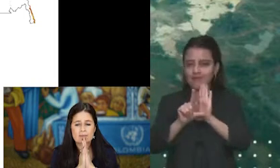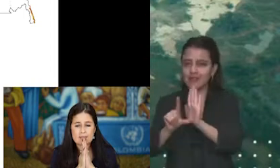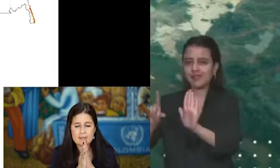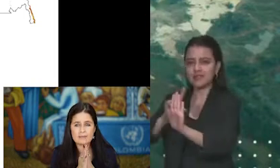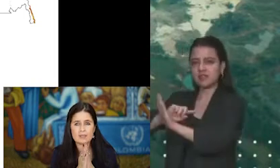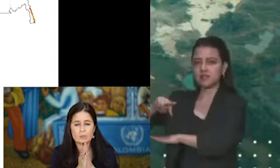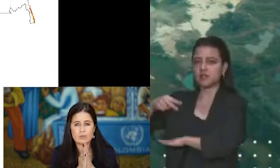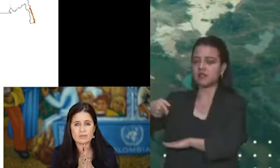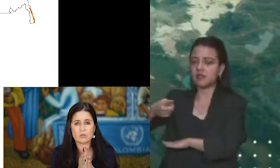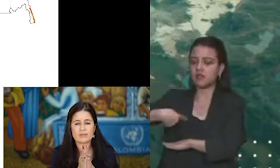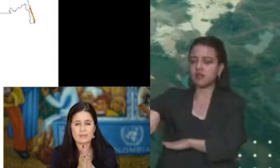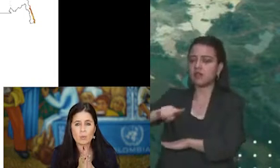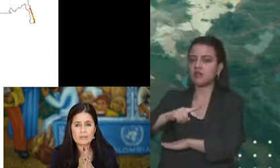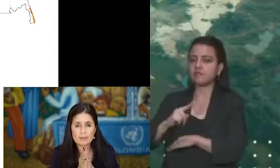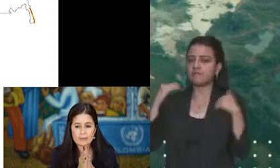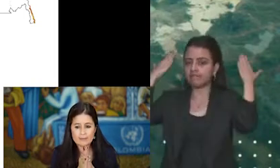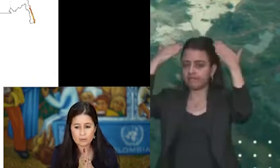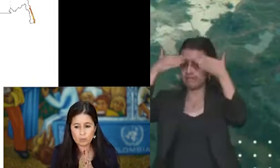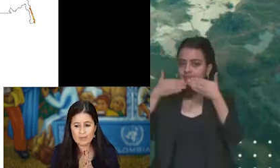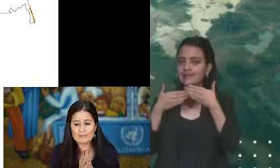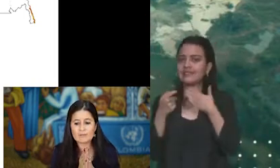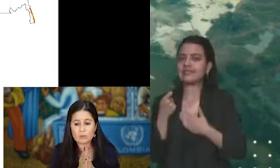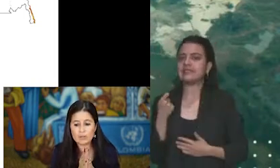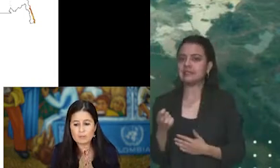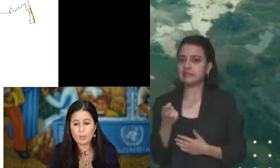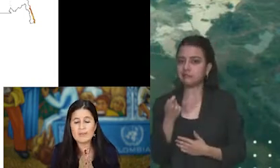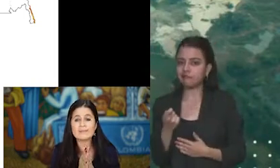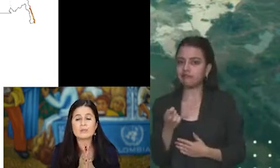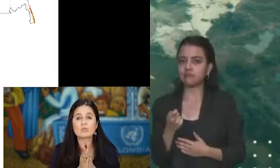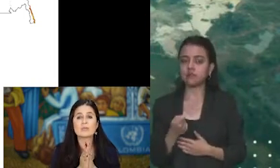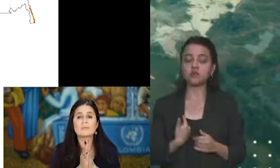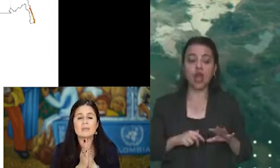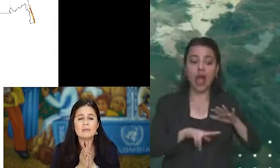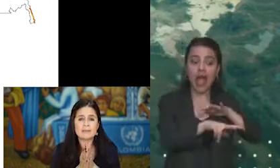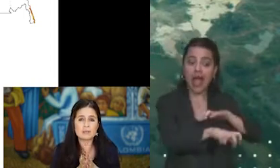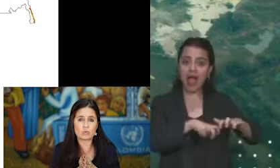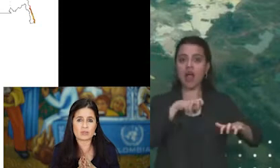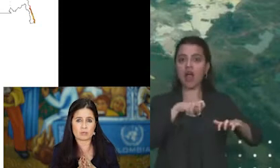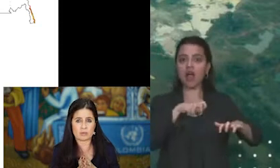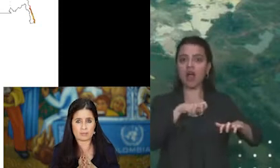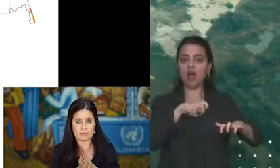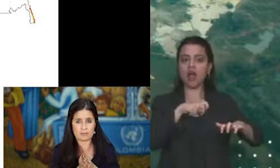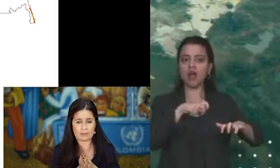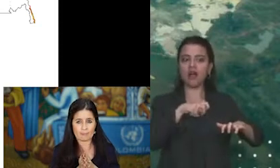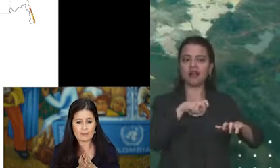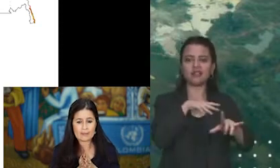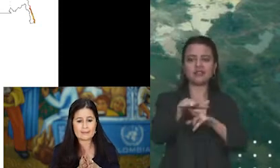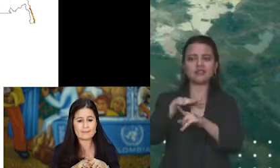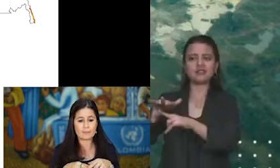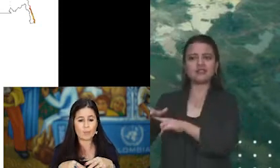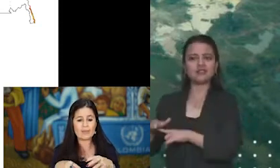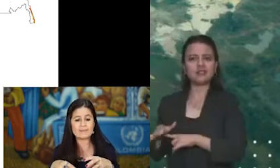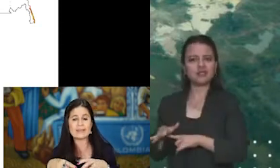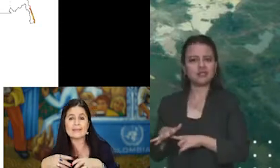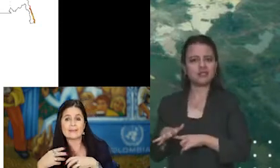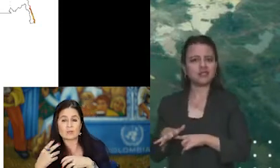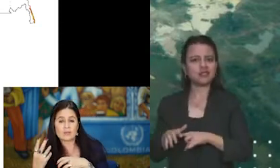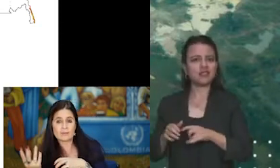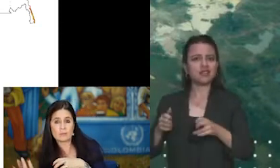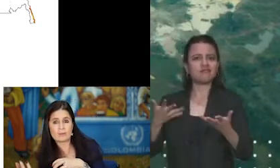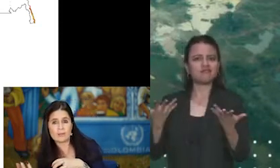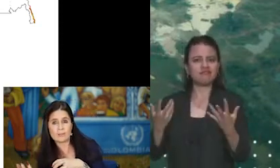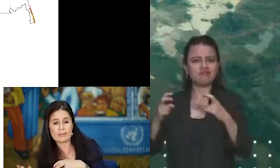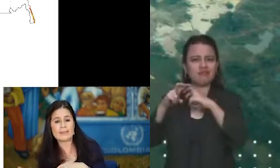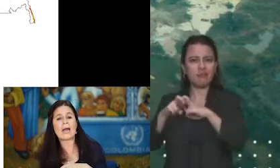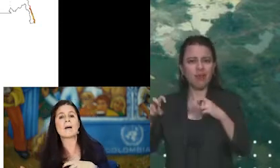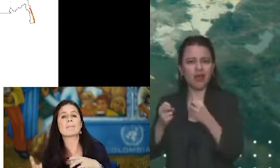of exploitation in Act 2 are susceptible of environmental subtraction. That is, they can go from excluded